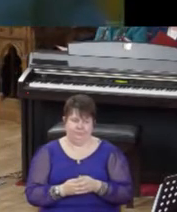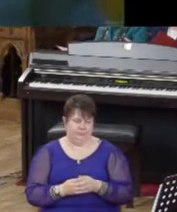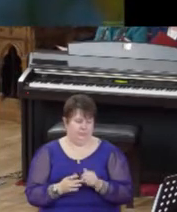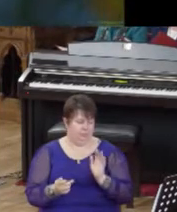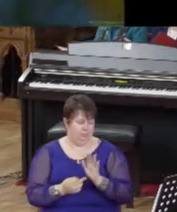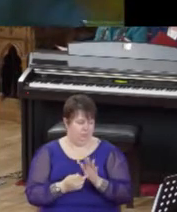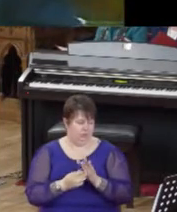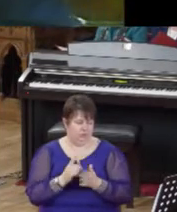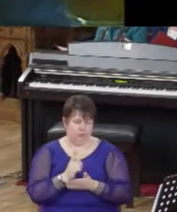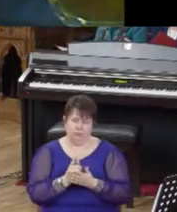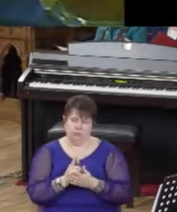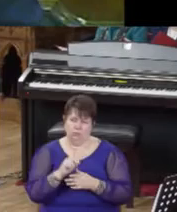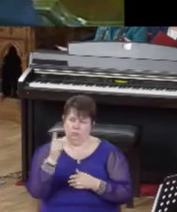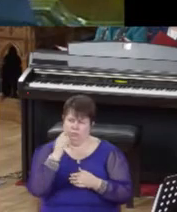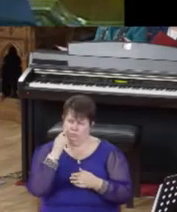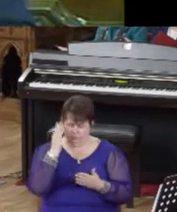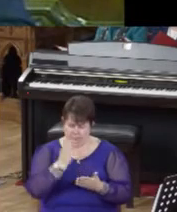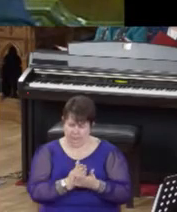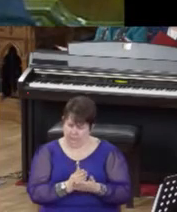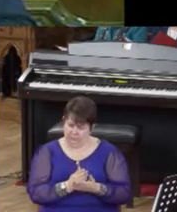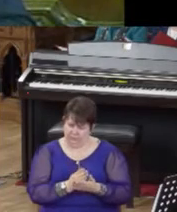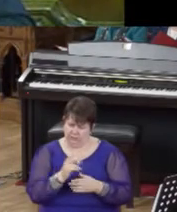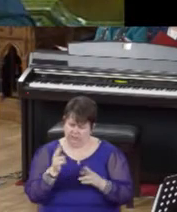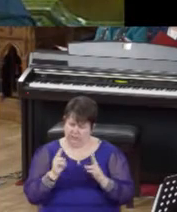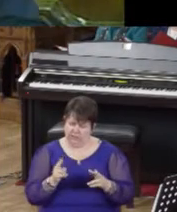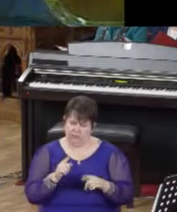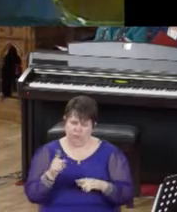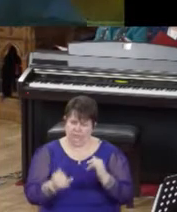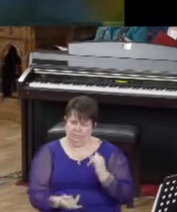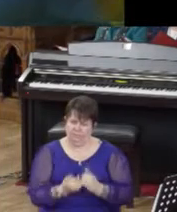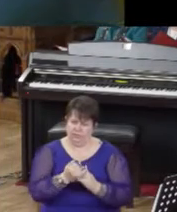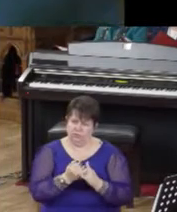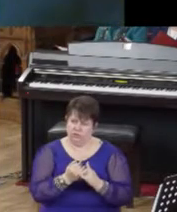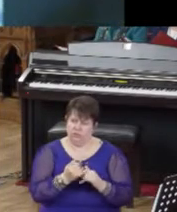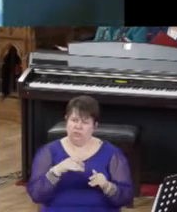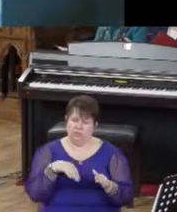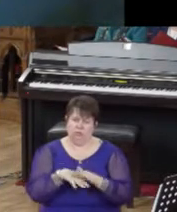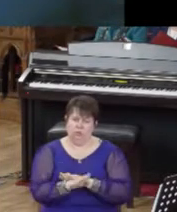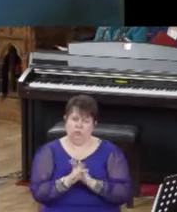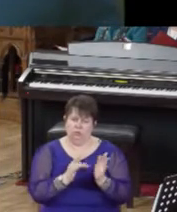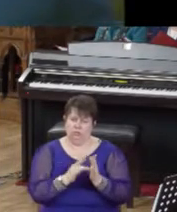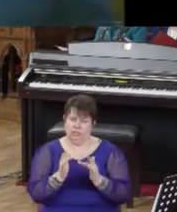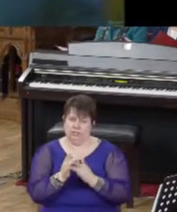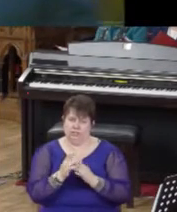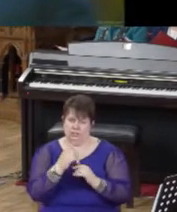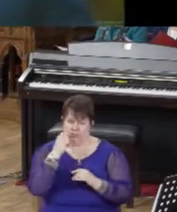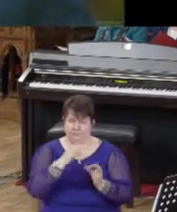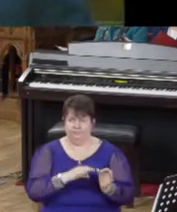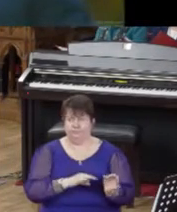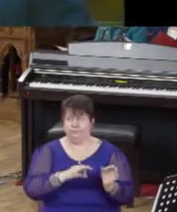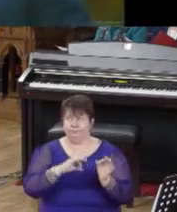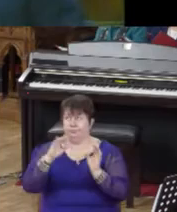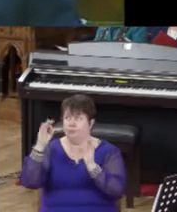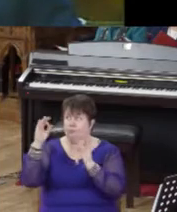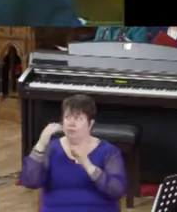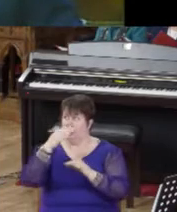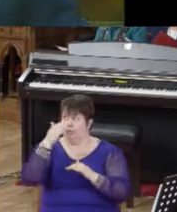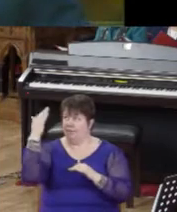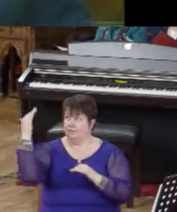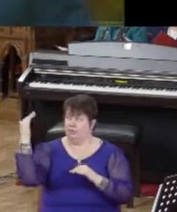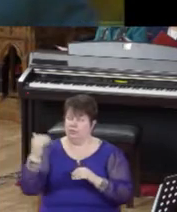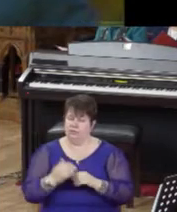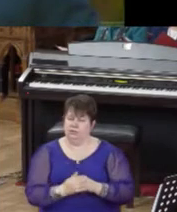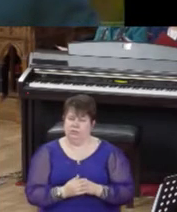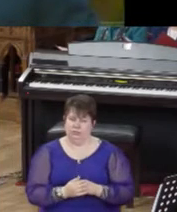we believe, that death is not the end, but that in Christ an eternity of life with God